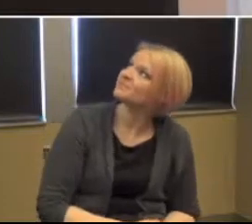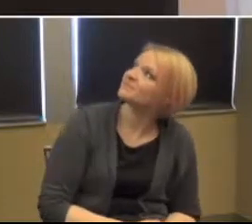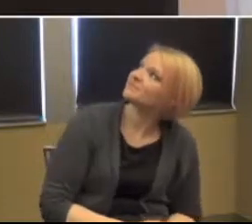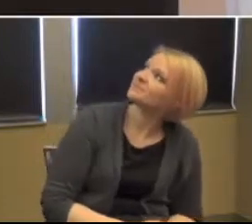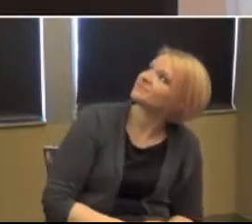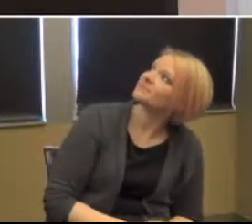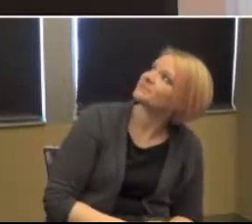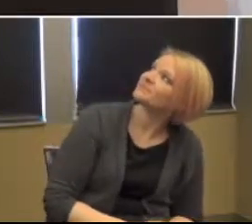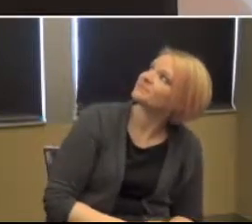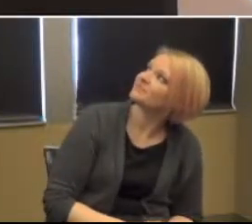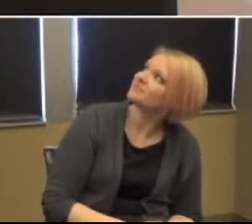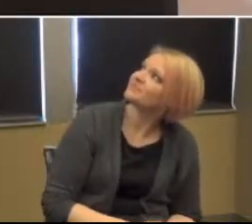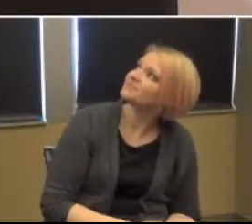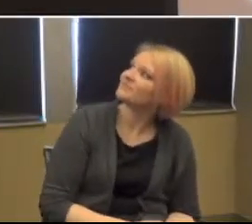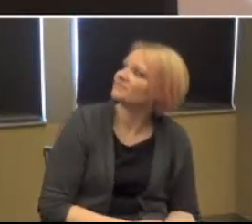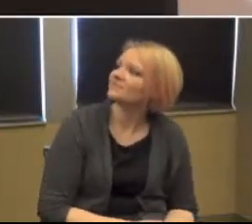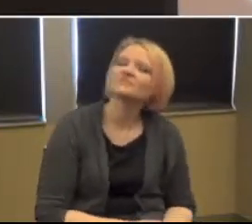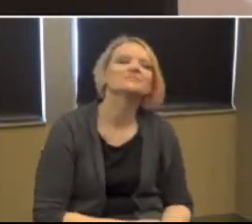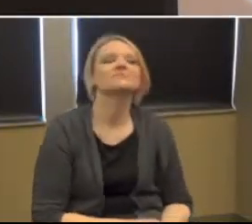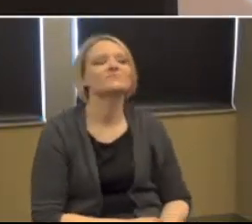you go.